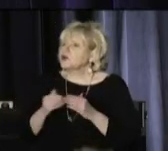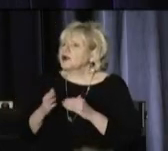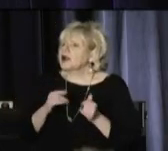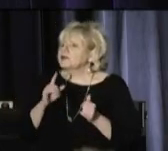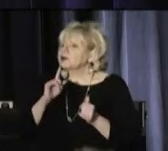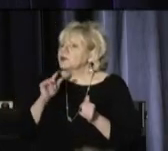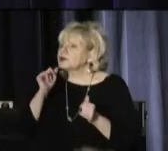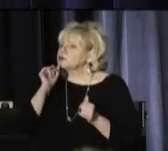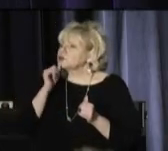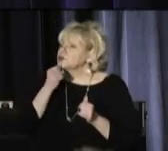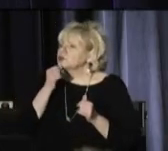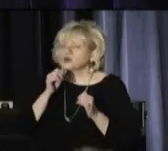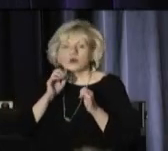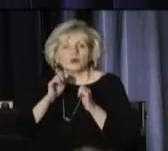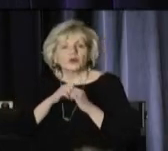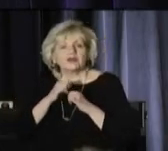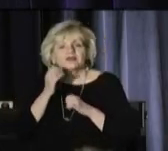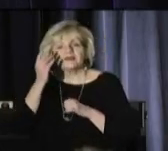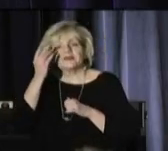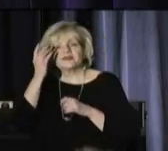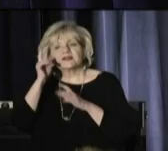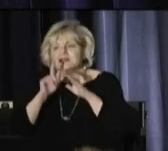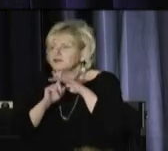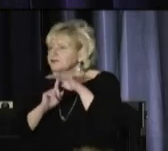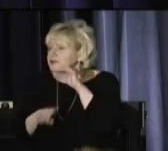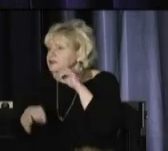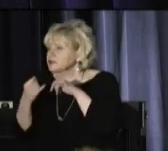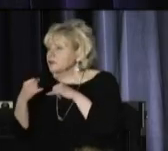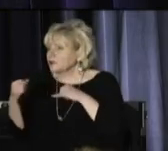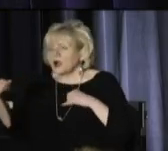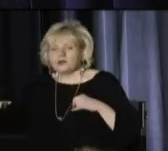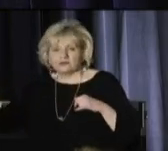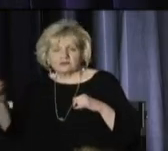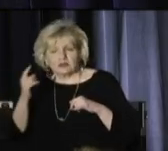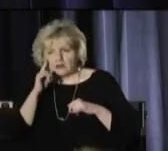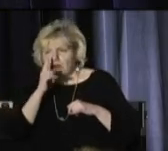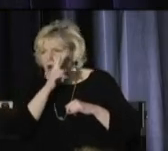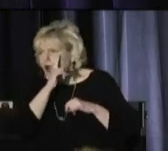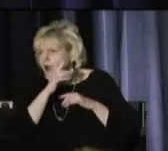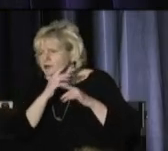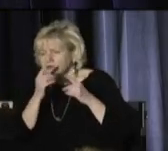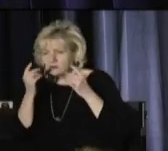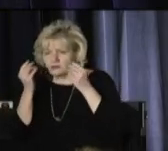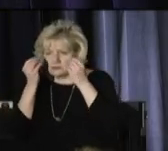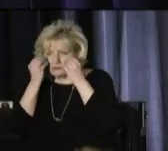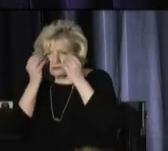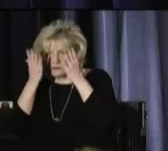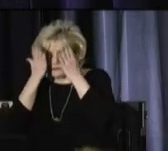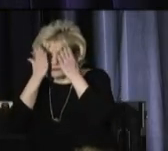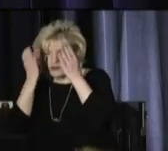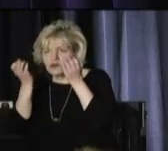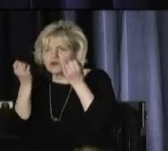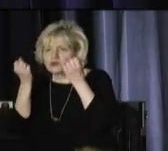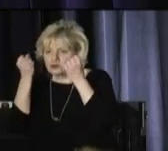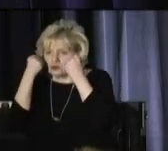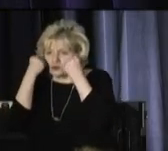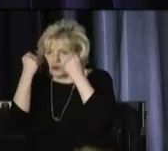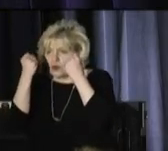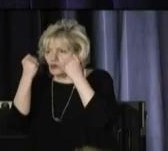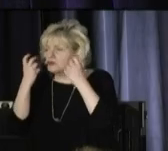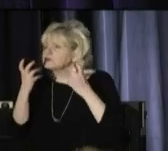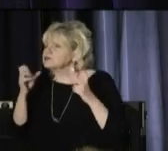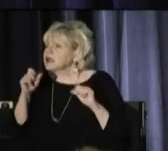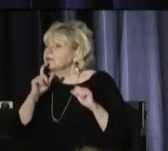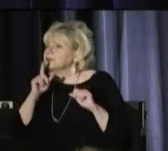by invisible wire, our eyes blotted by stones. We could be fresh again. Eager